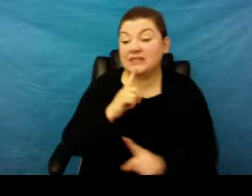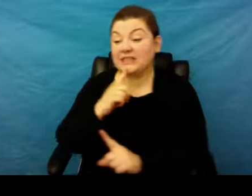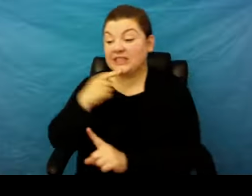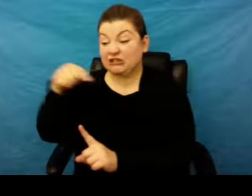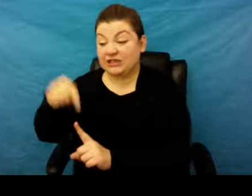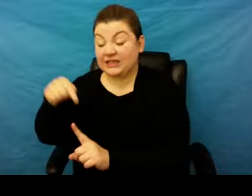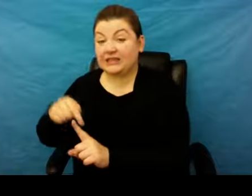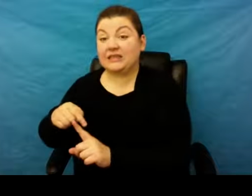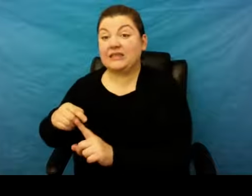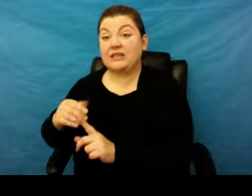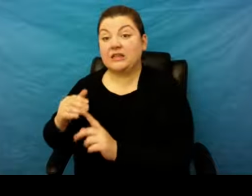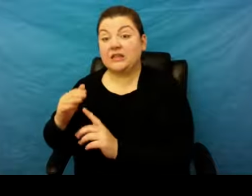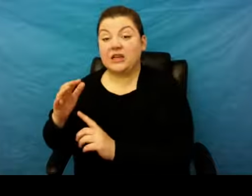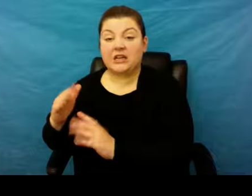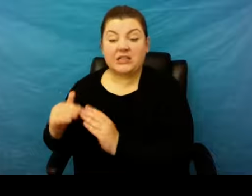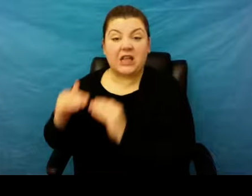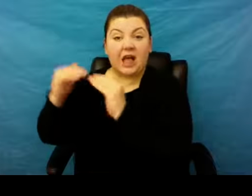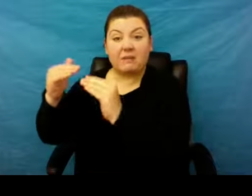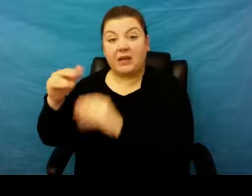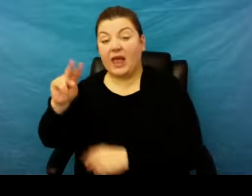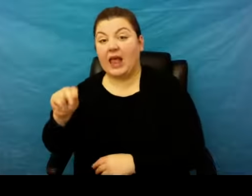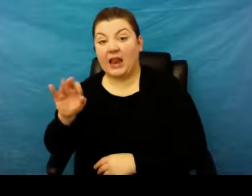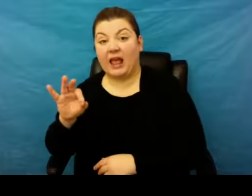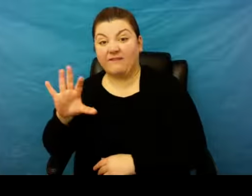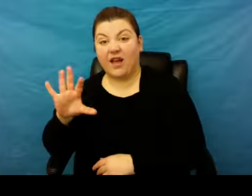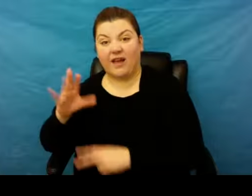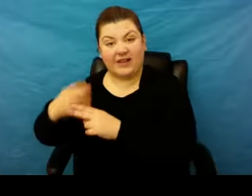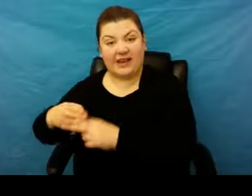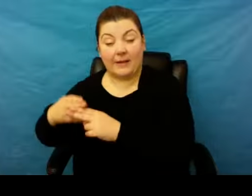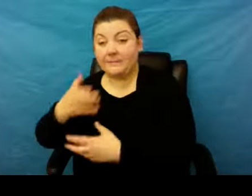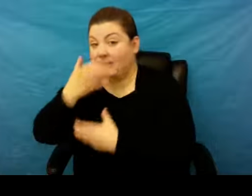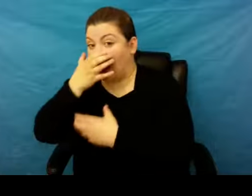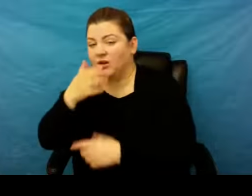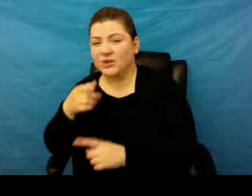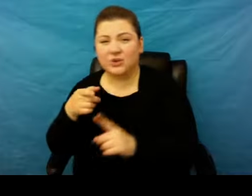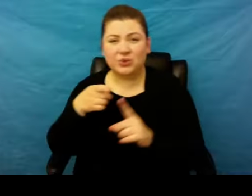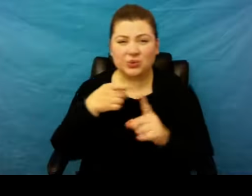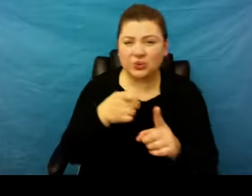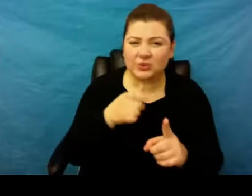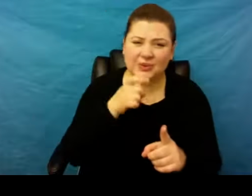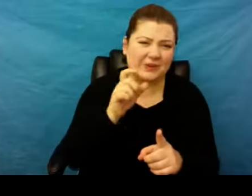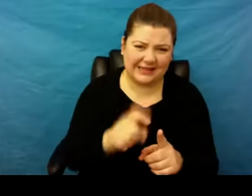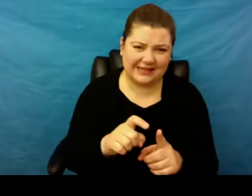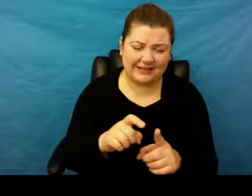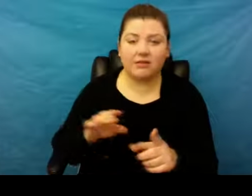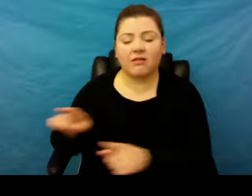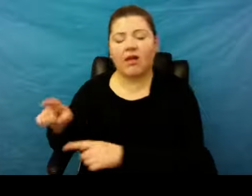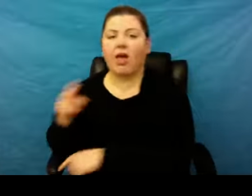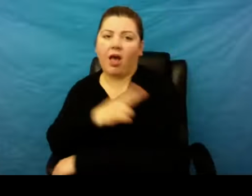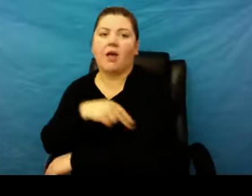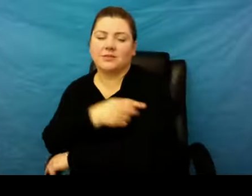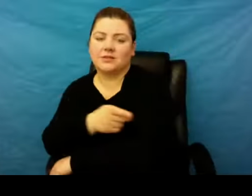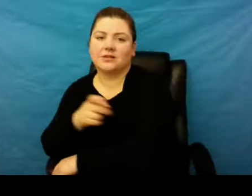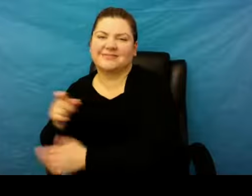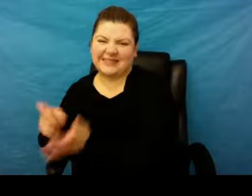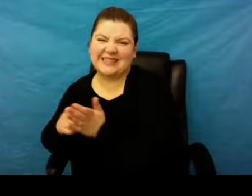has zero need for an N95 mask, zero. In the hospital, where all I do is take care of patients